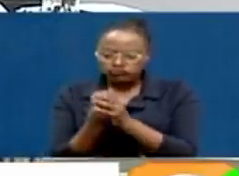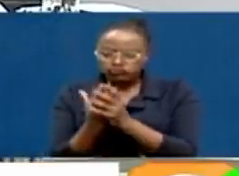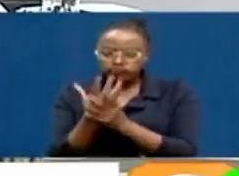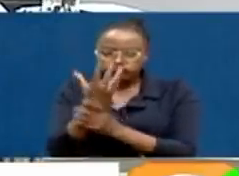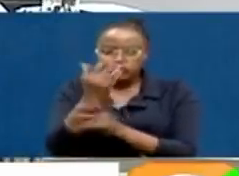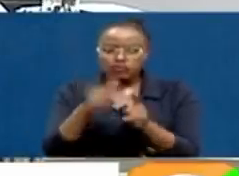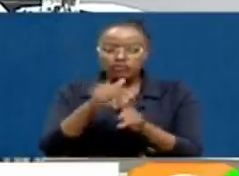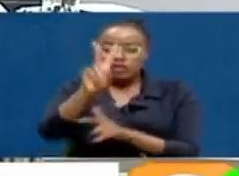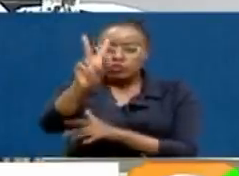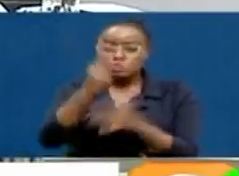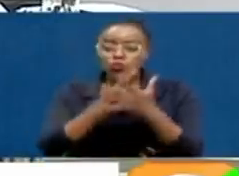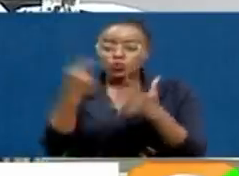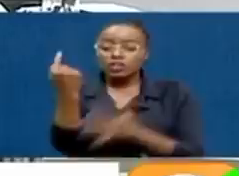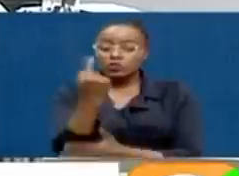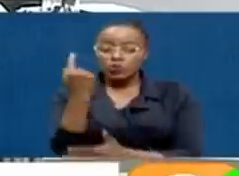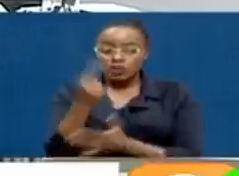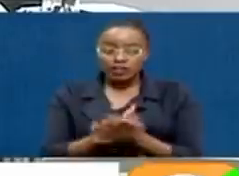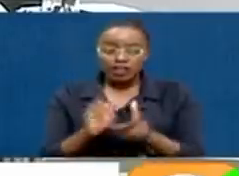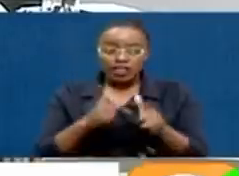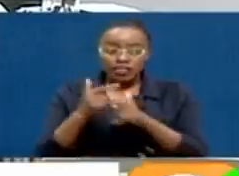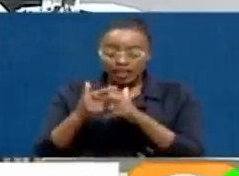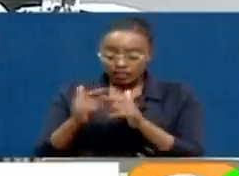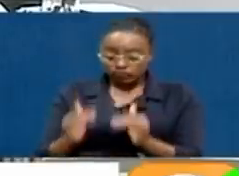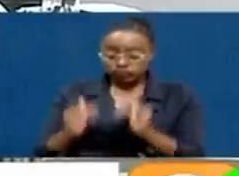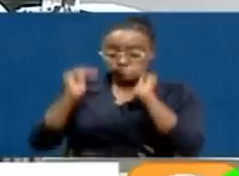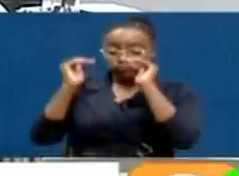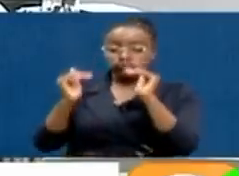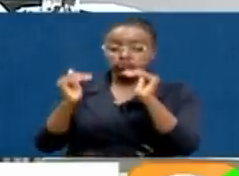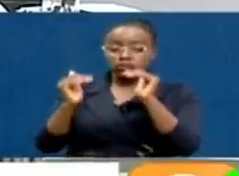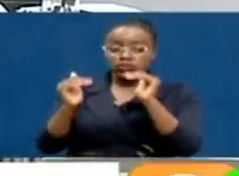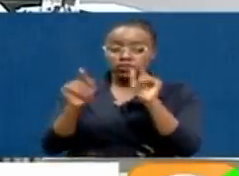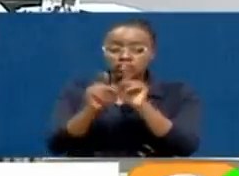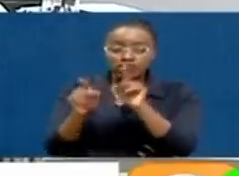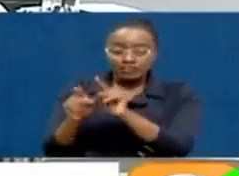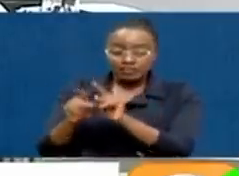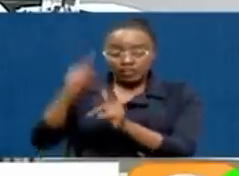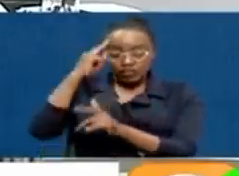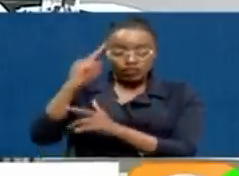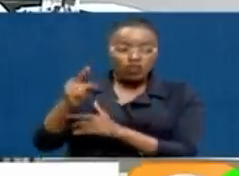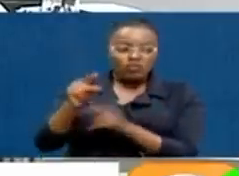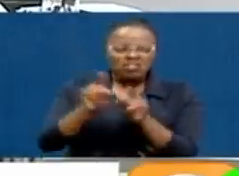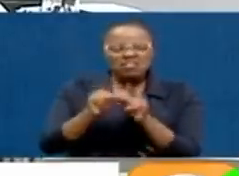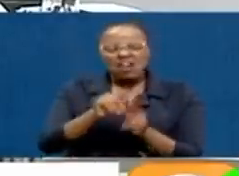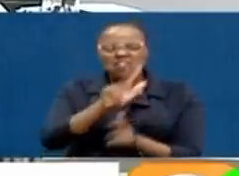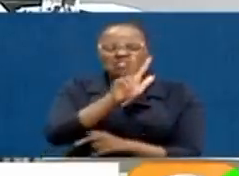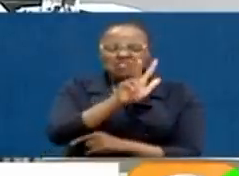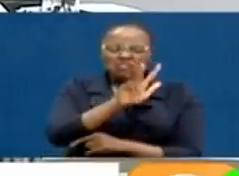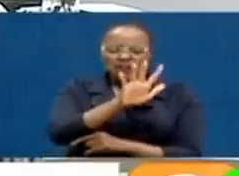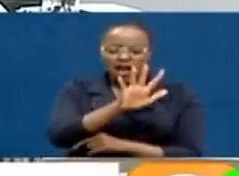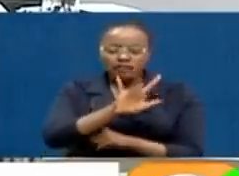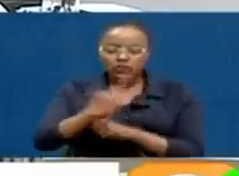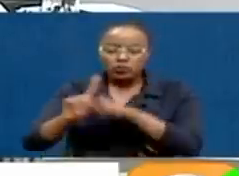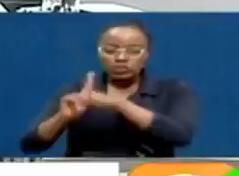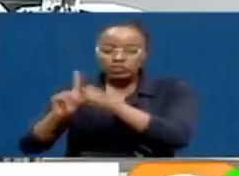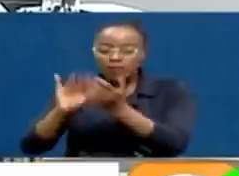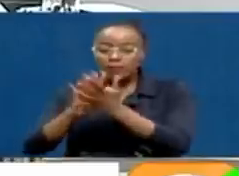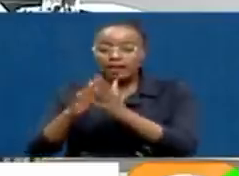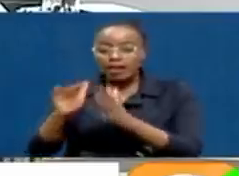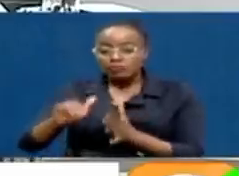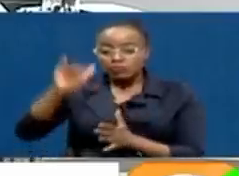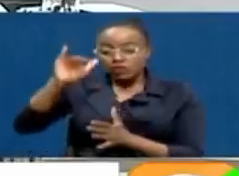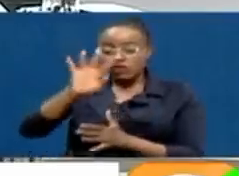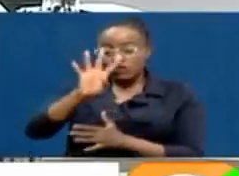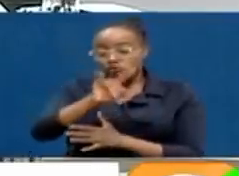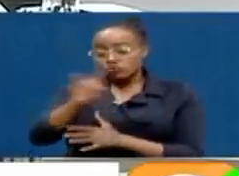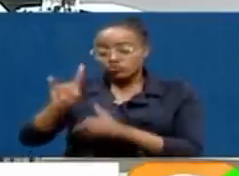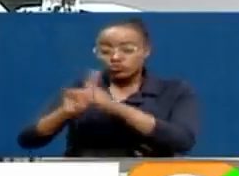this, only 2 weeks, okay? Then from that, it moves to the hopper, which molts 5 to 6 times and becomes an adult in about